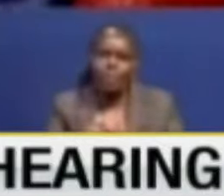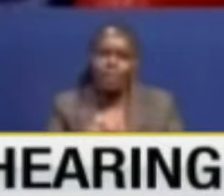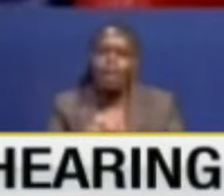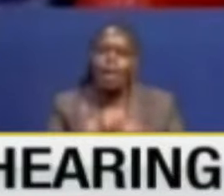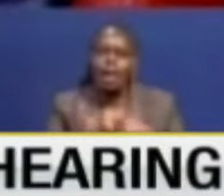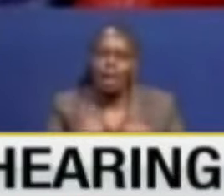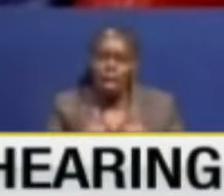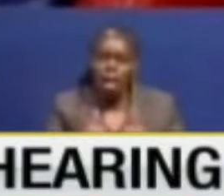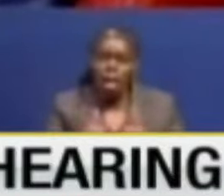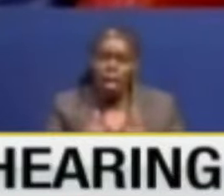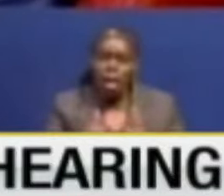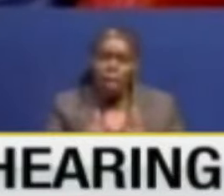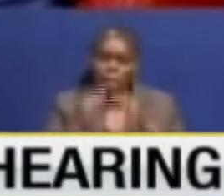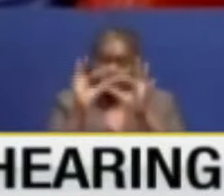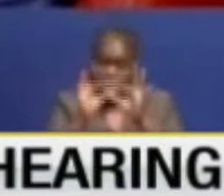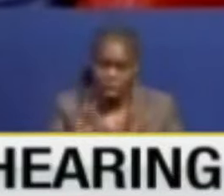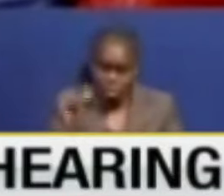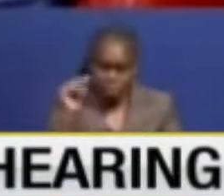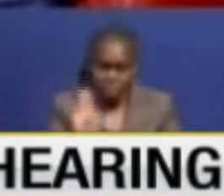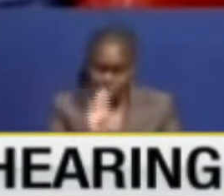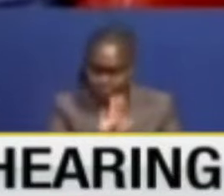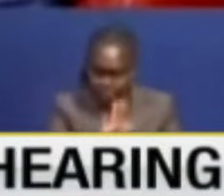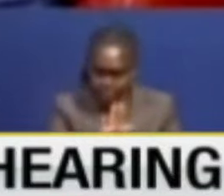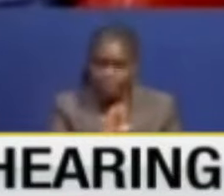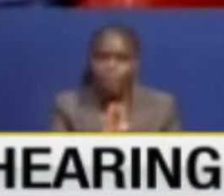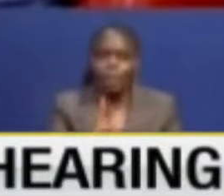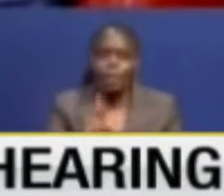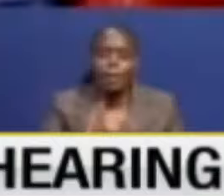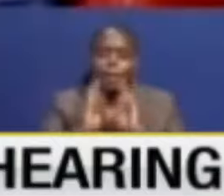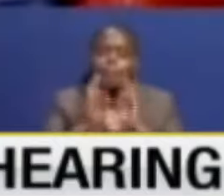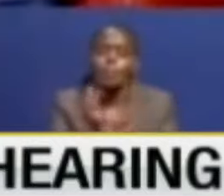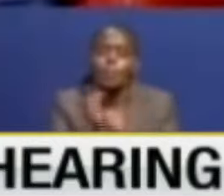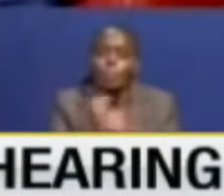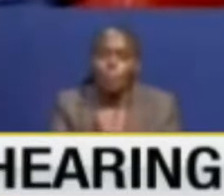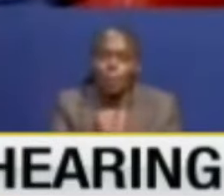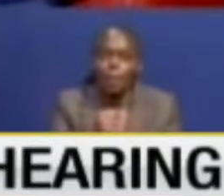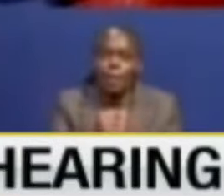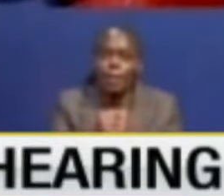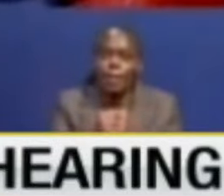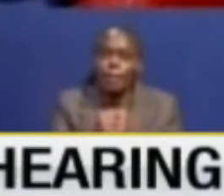hold accountable the governor. Reports made before